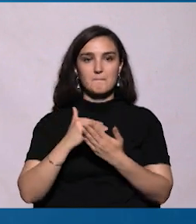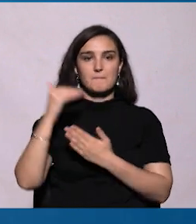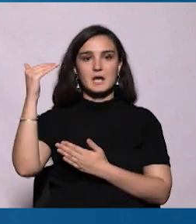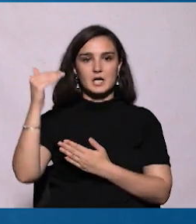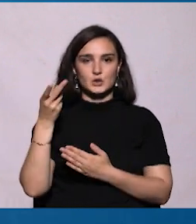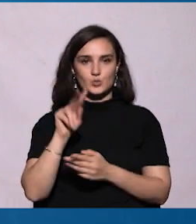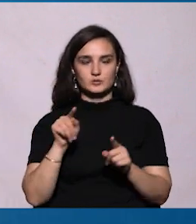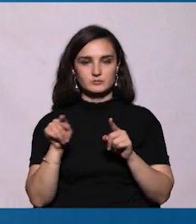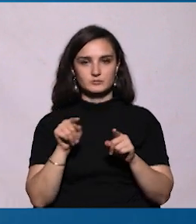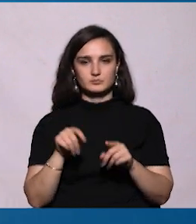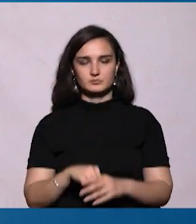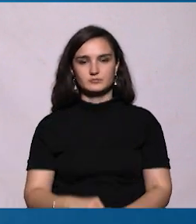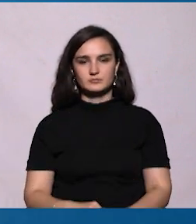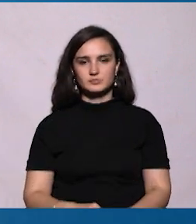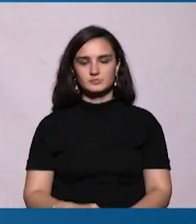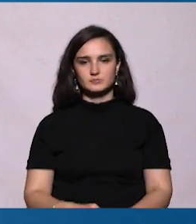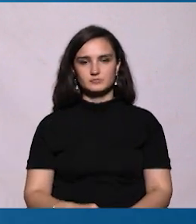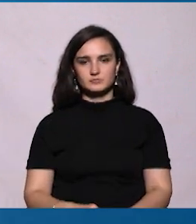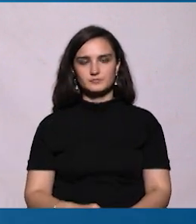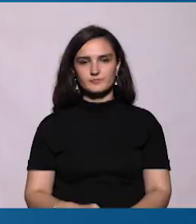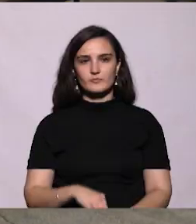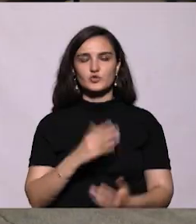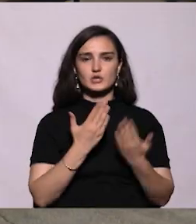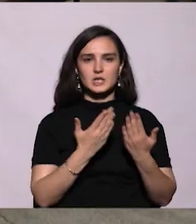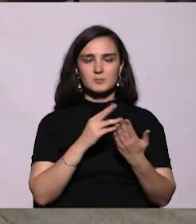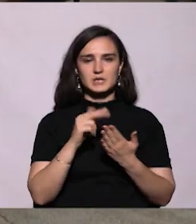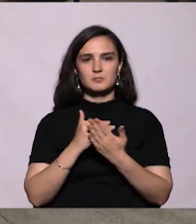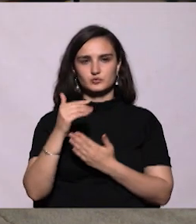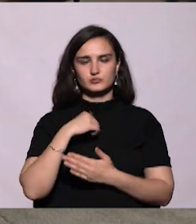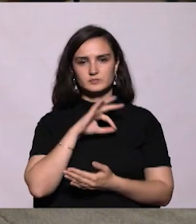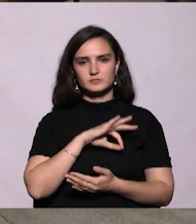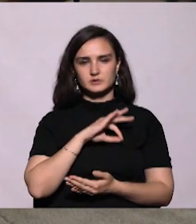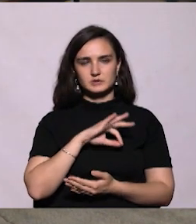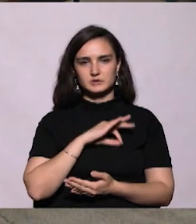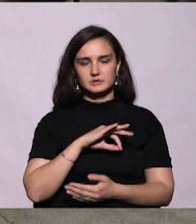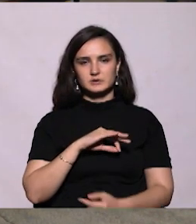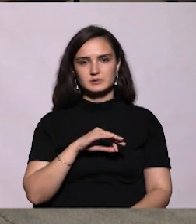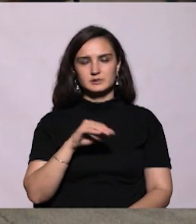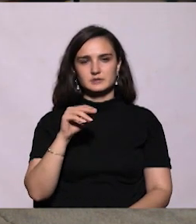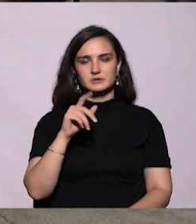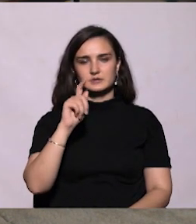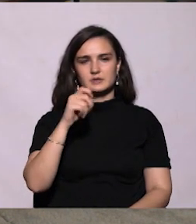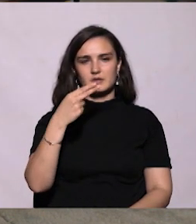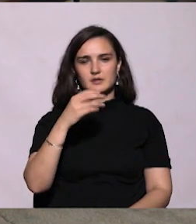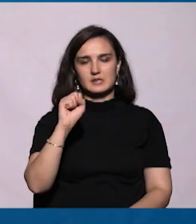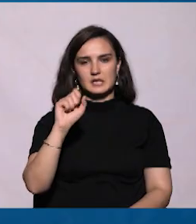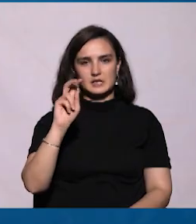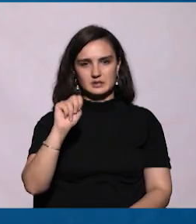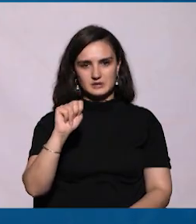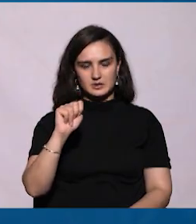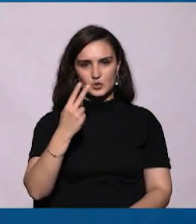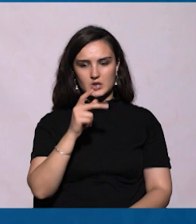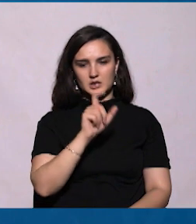2. Comparatives and superlatives. We use than in sentences that compare